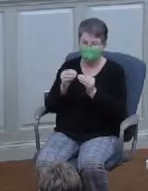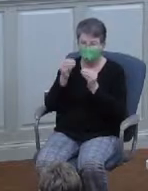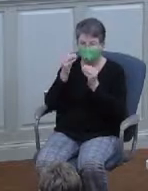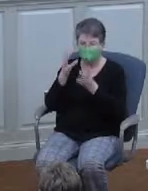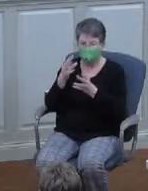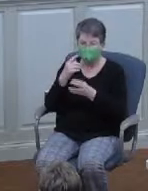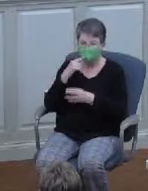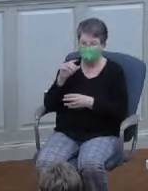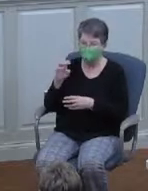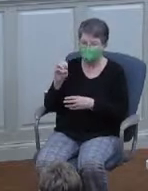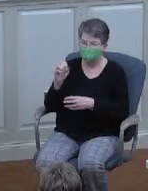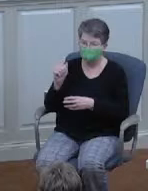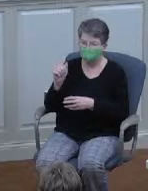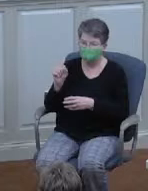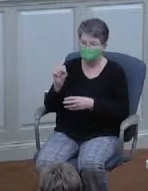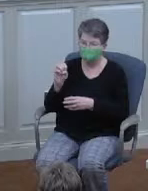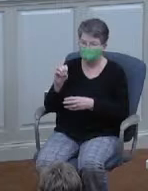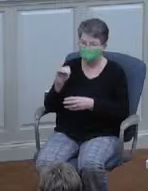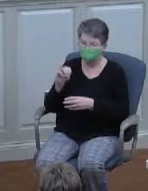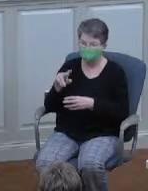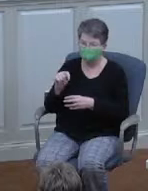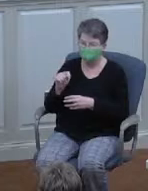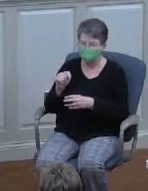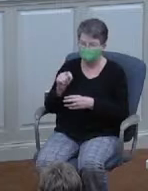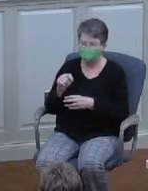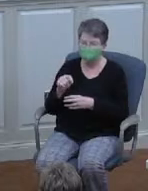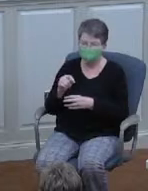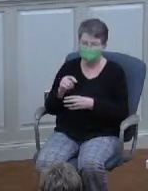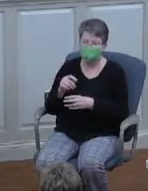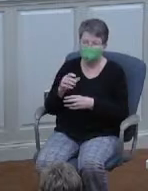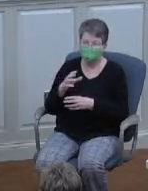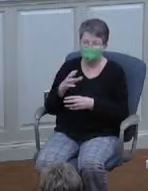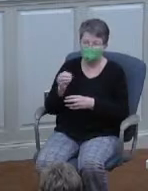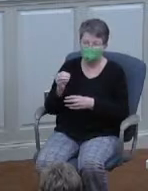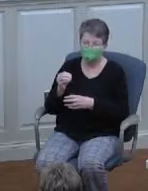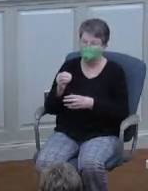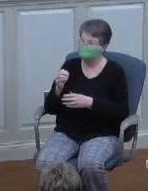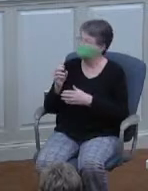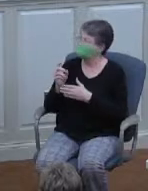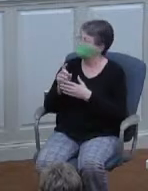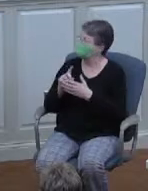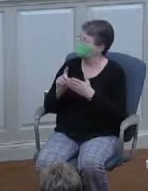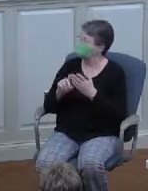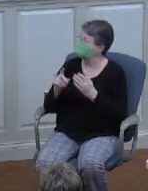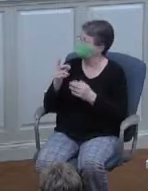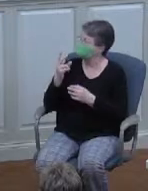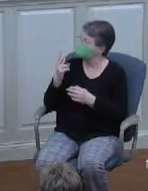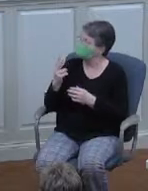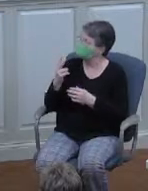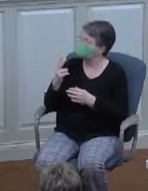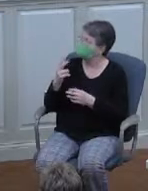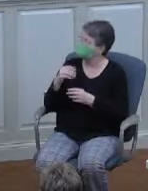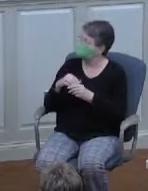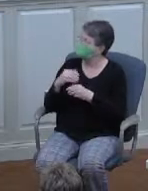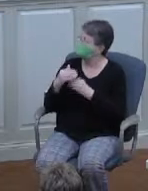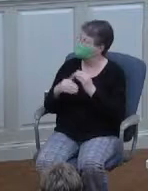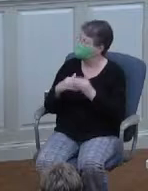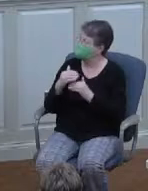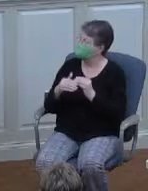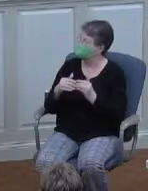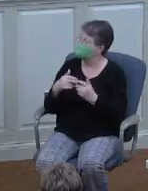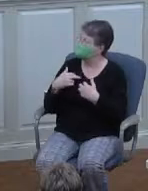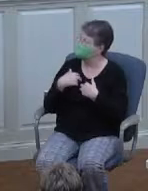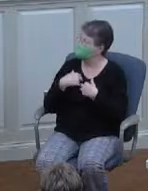for easement acquisition for Phase 1. Phase 2 design is currently in progress with HDR.